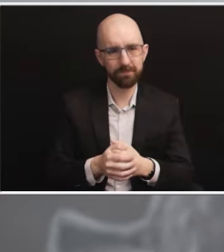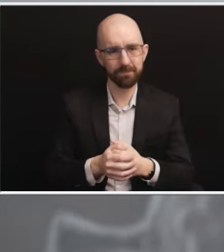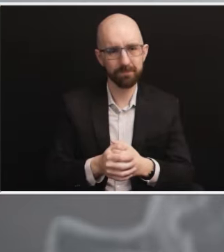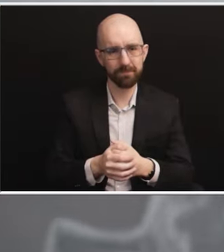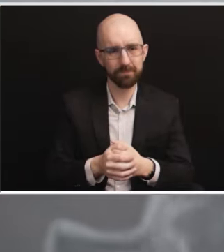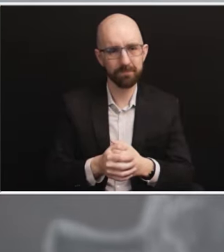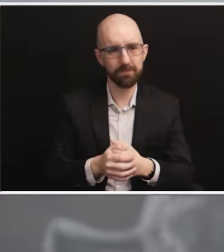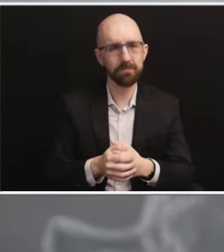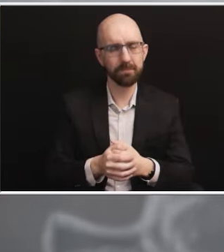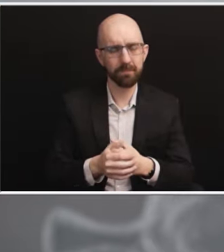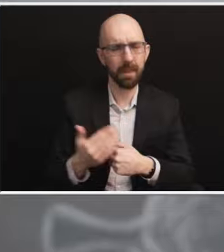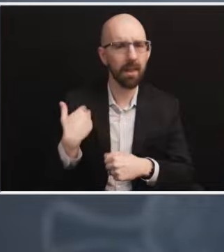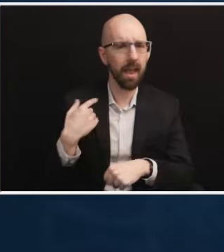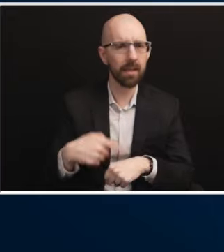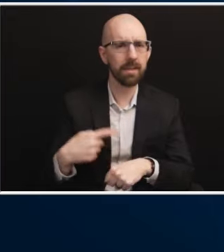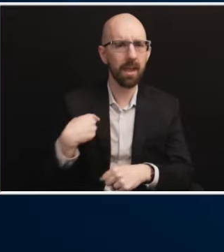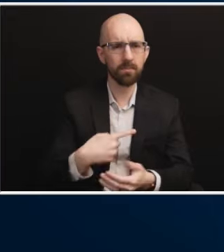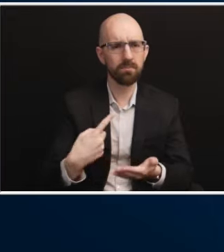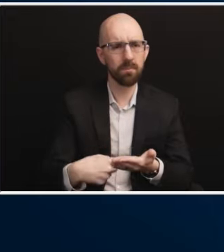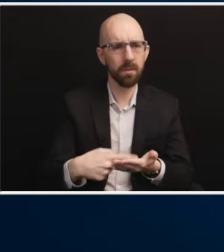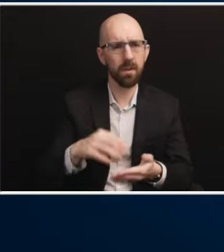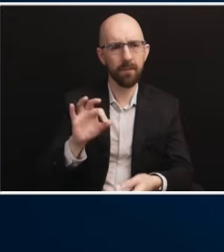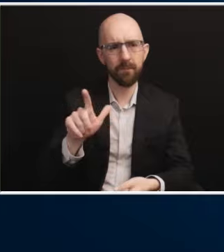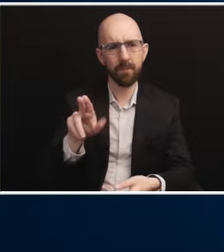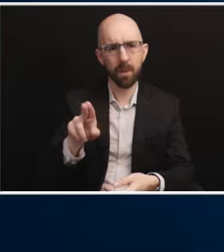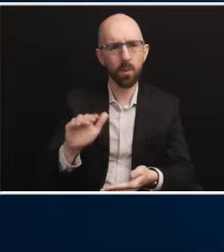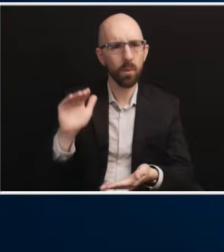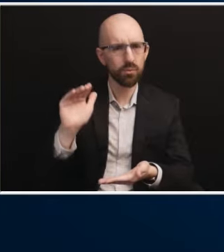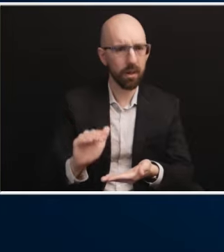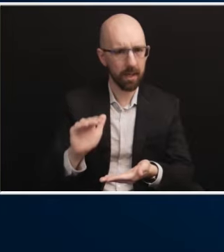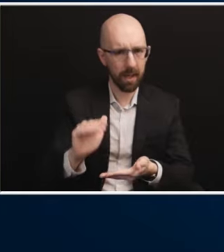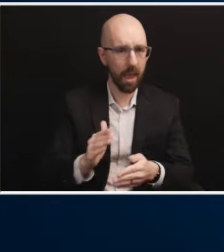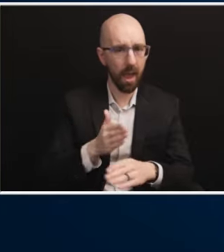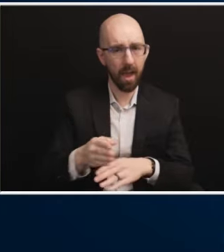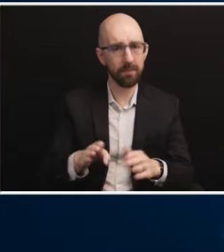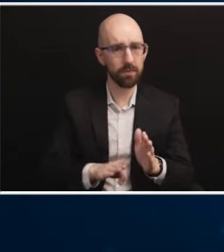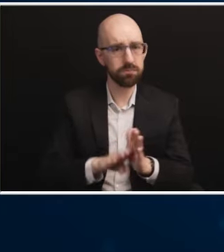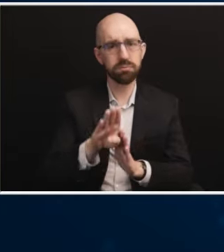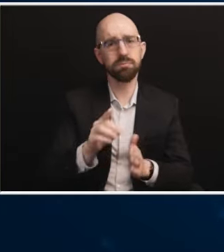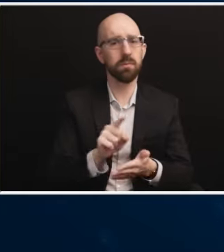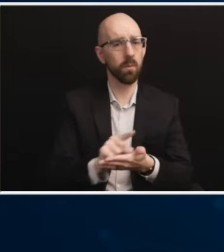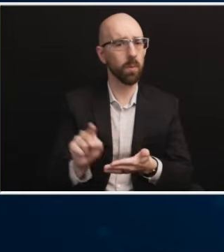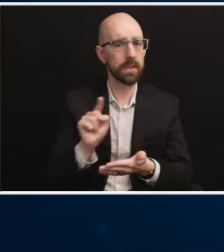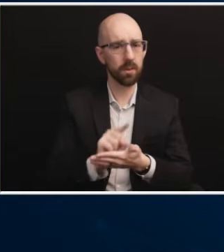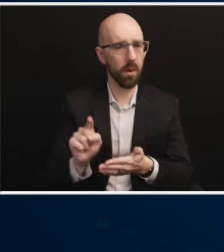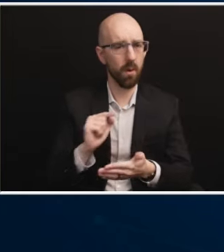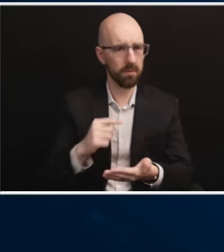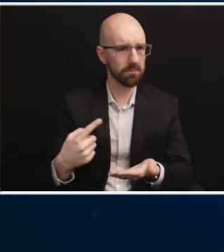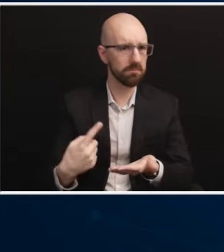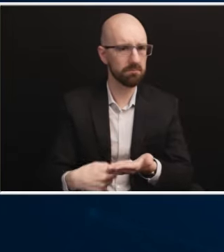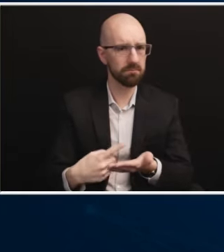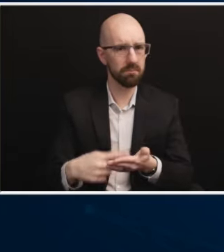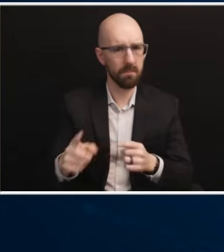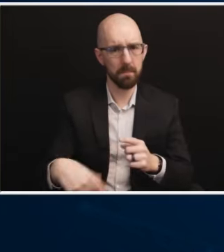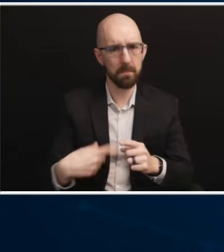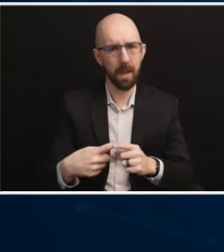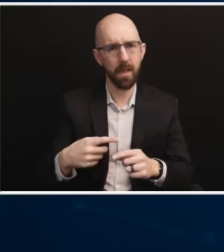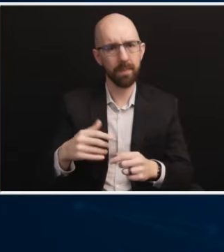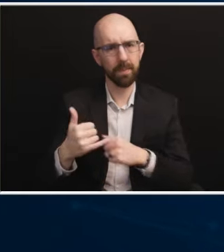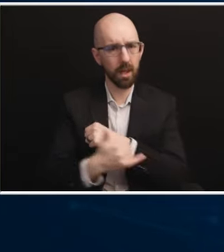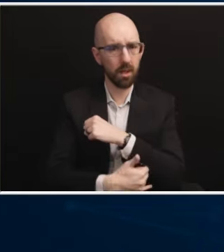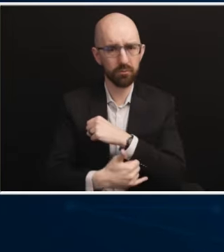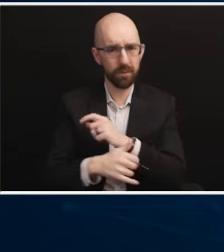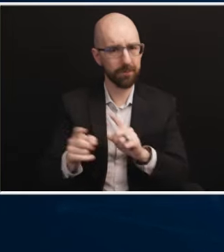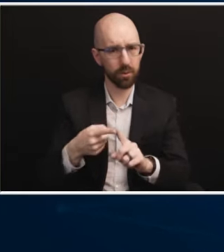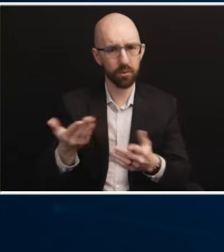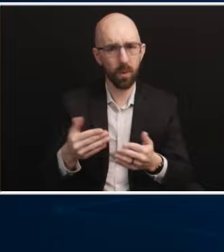Last time we talked, flu was trending down after shooting up in the weeks prior. Let's talk about the nation first, and what are the numbers here